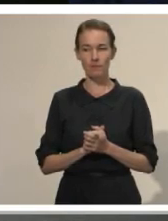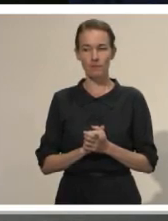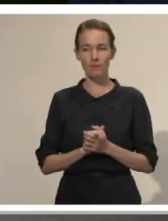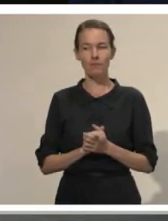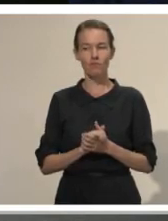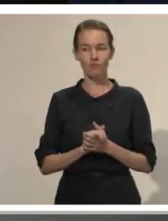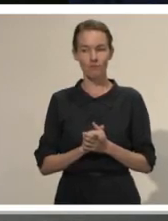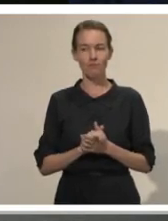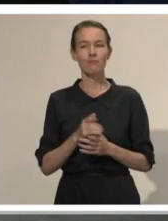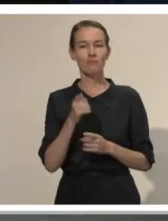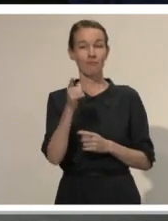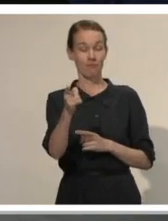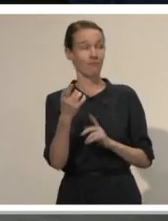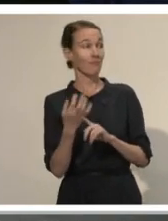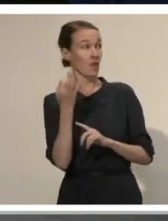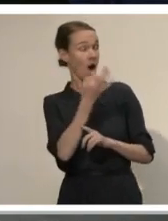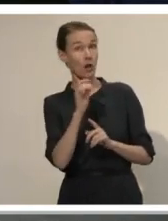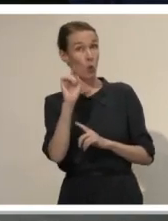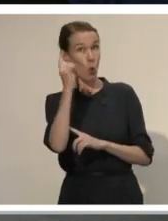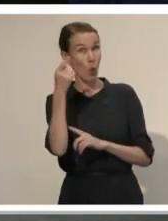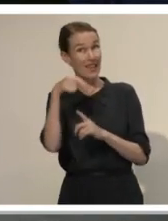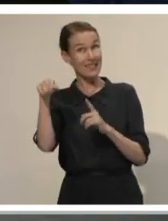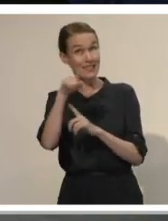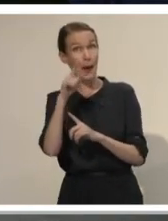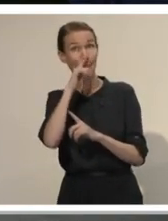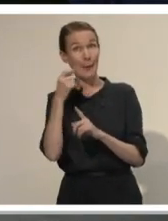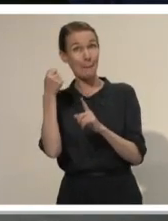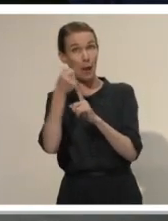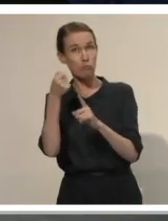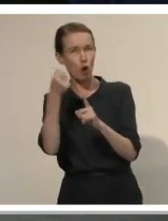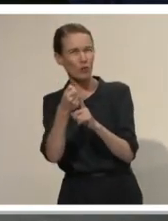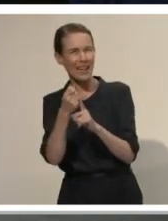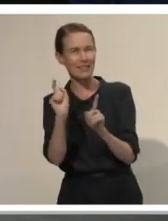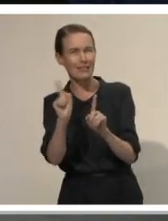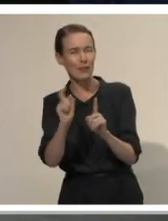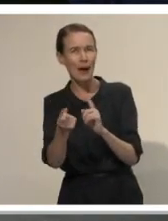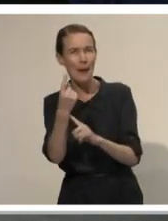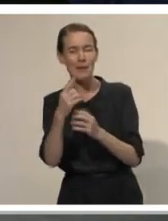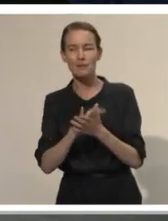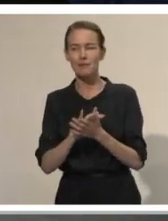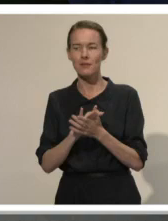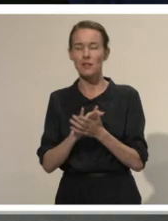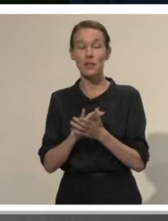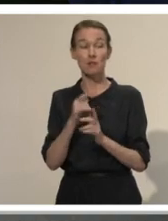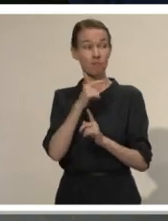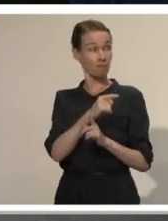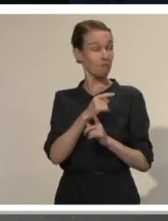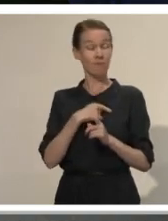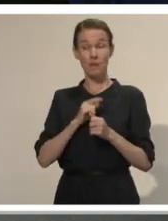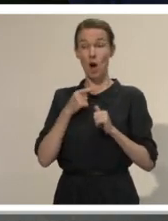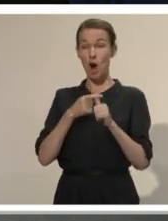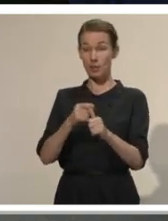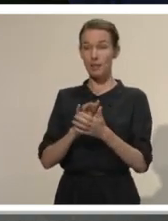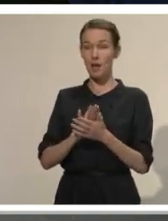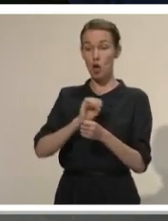been part of? We certainly haven't gone backwards. And you'll remember that actually we were making very good progress before COVID-19